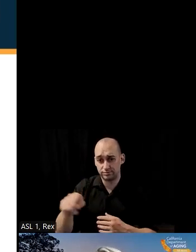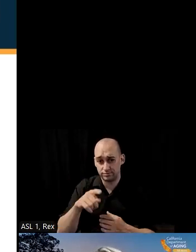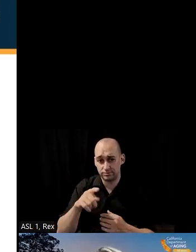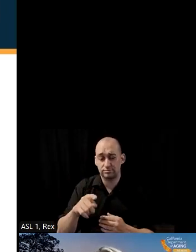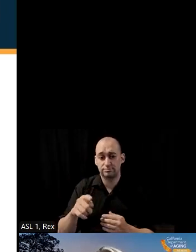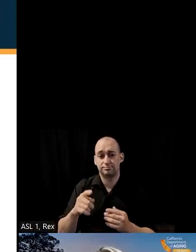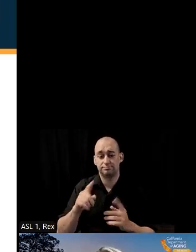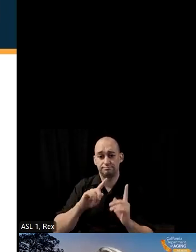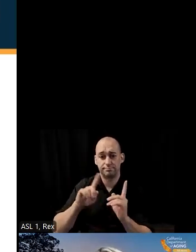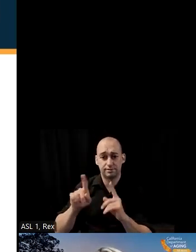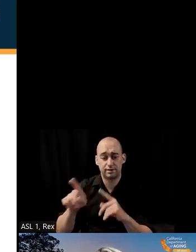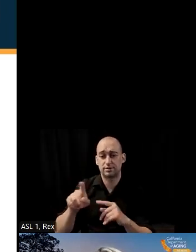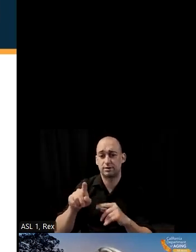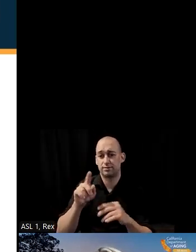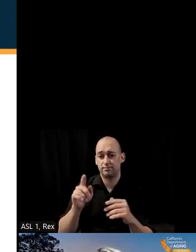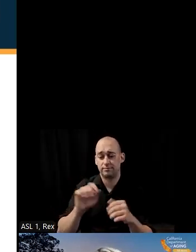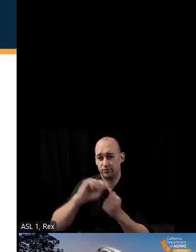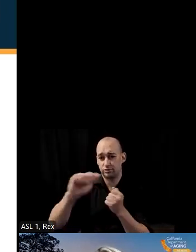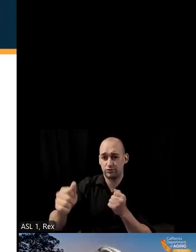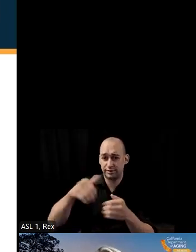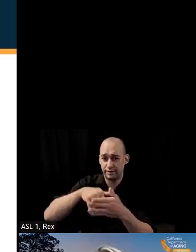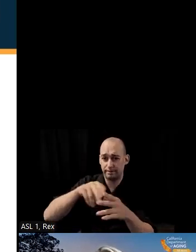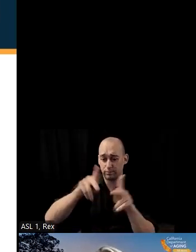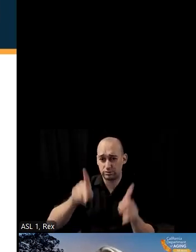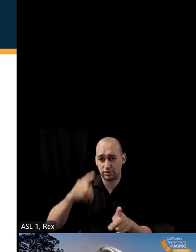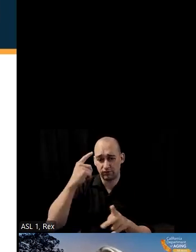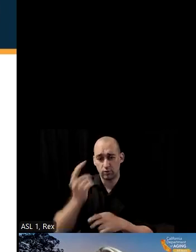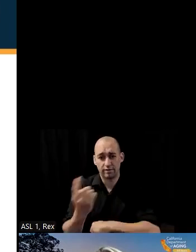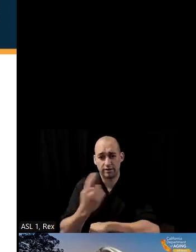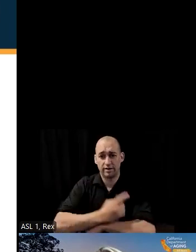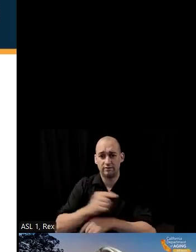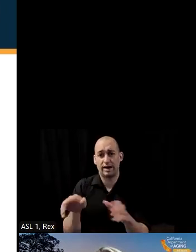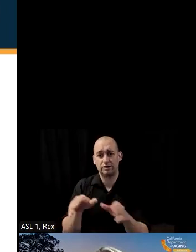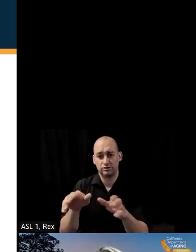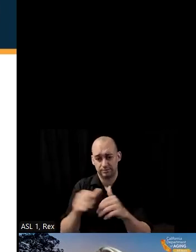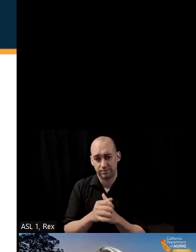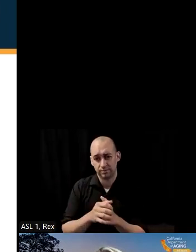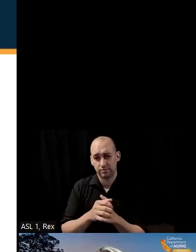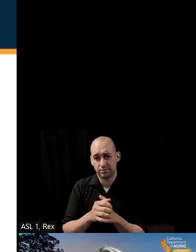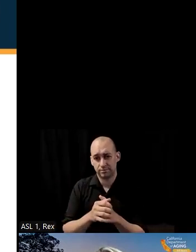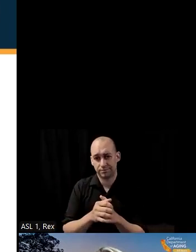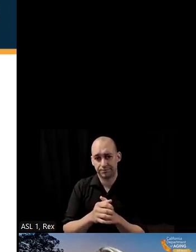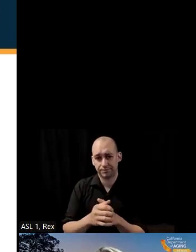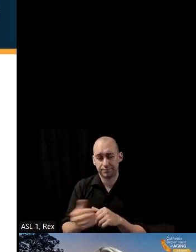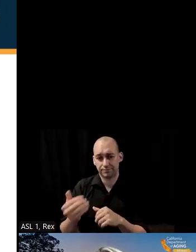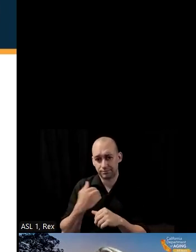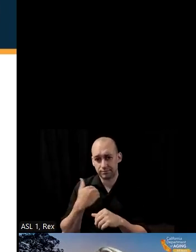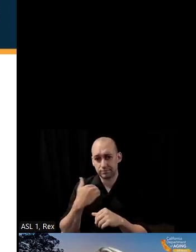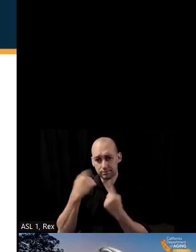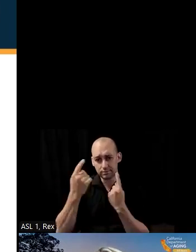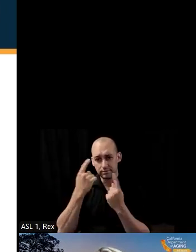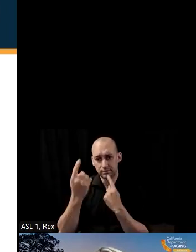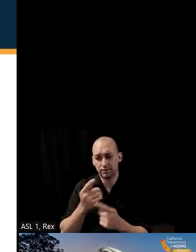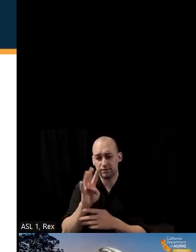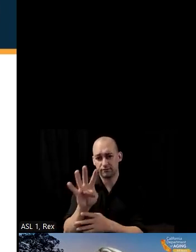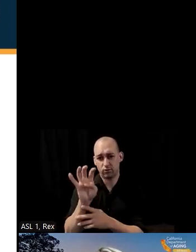either virtually or in person to the Day of Action. We had, I think a little